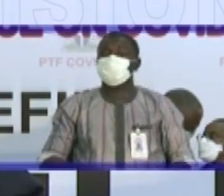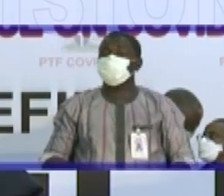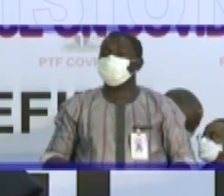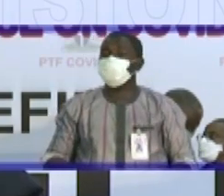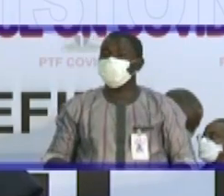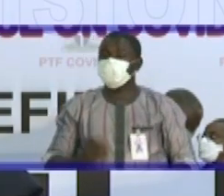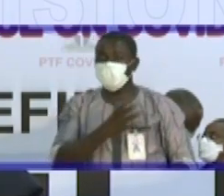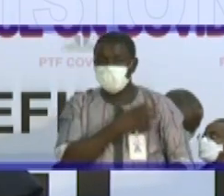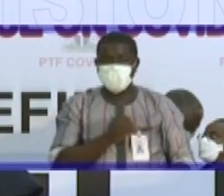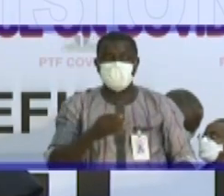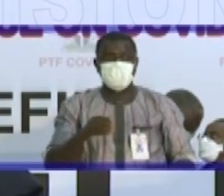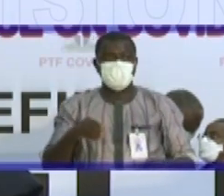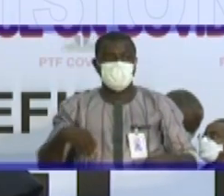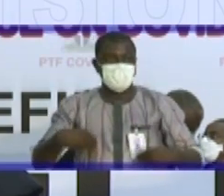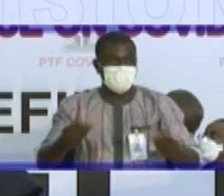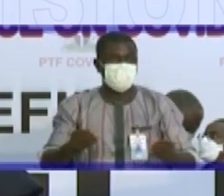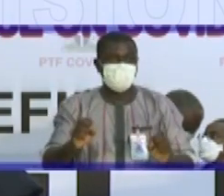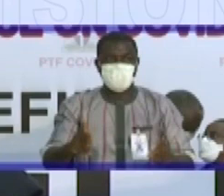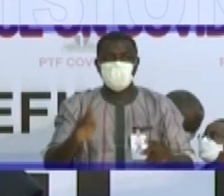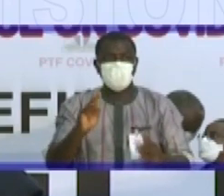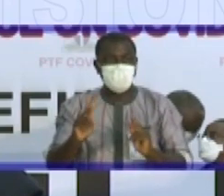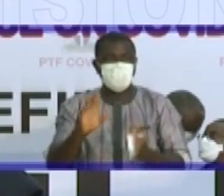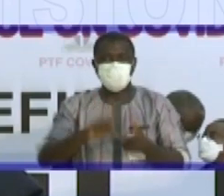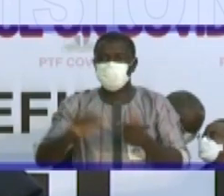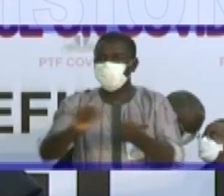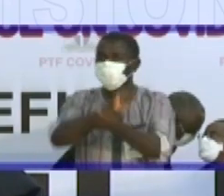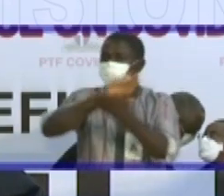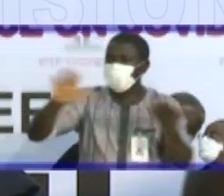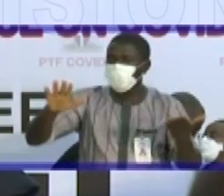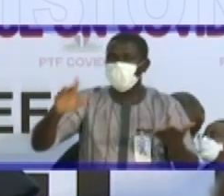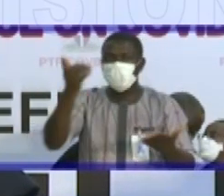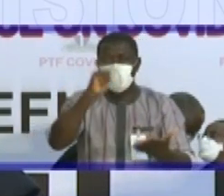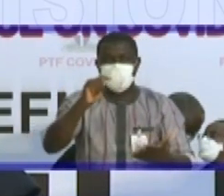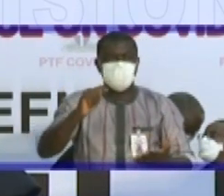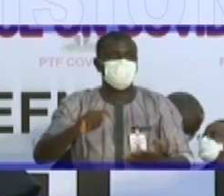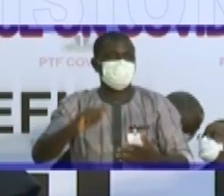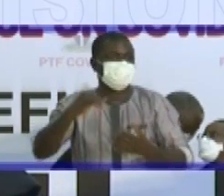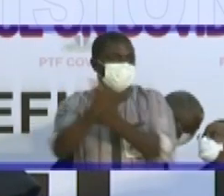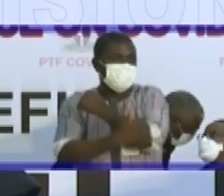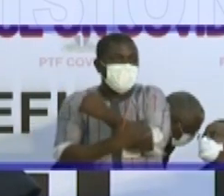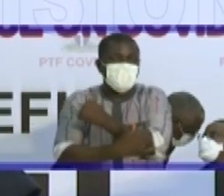merchants destabilize the polity